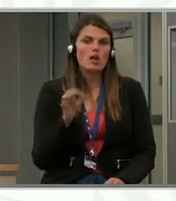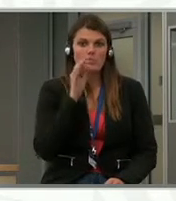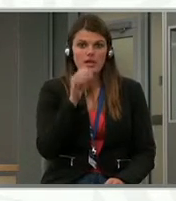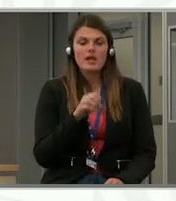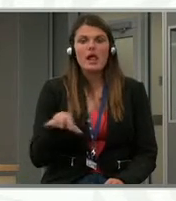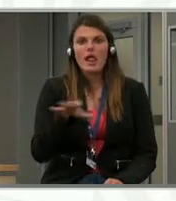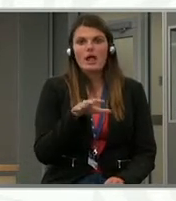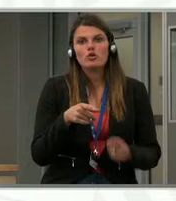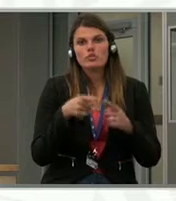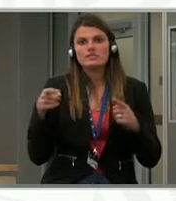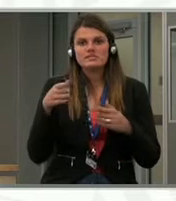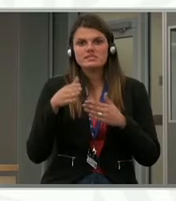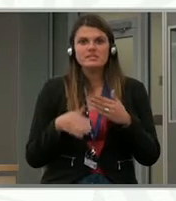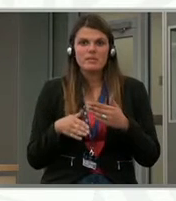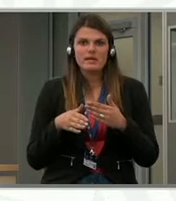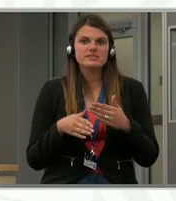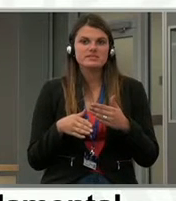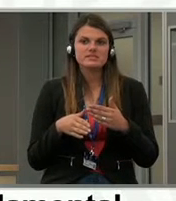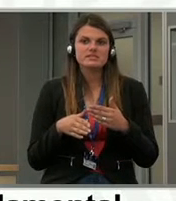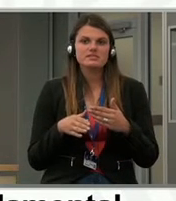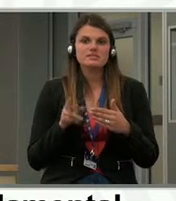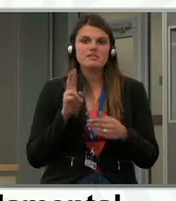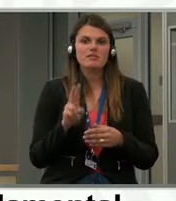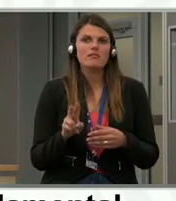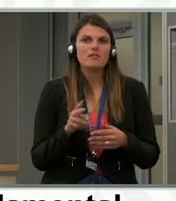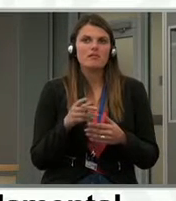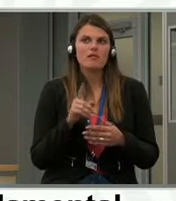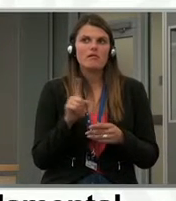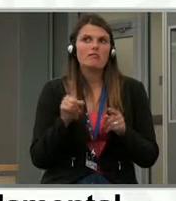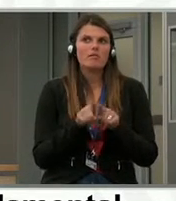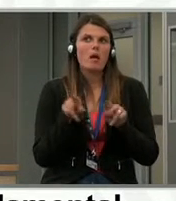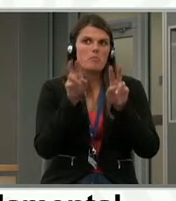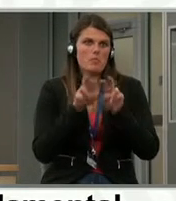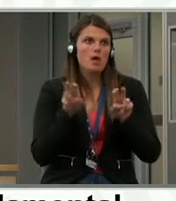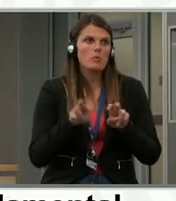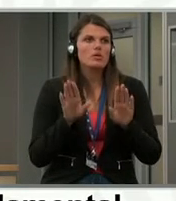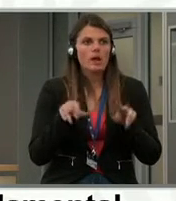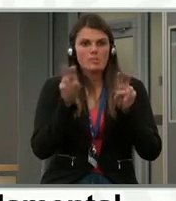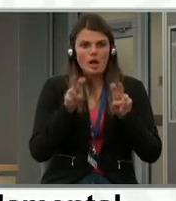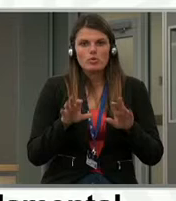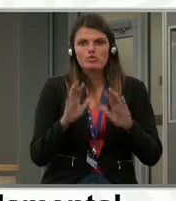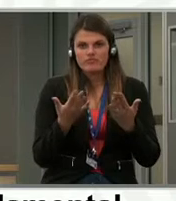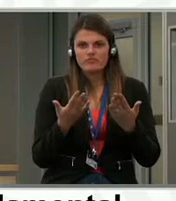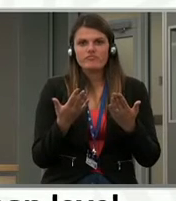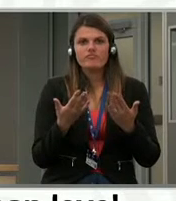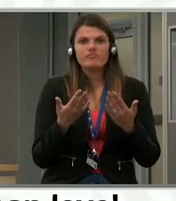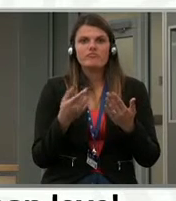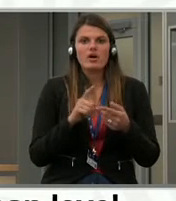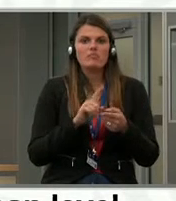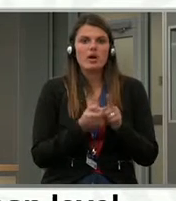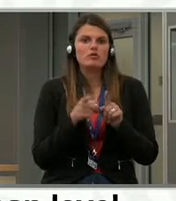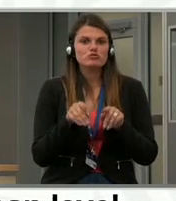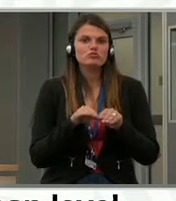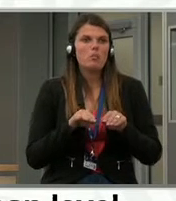a fundamental testing ground to check at the European level if the paradigm shift towards a human rights approach has been